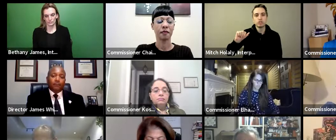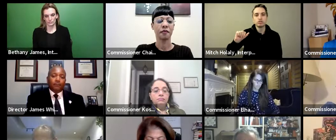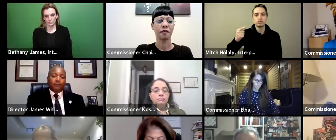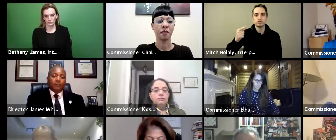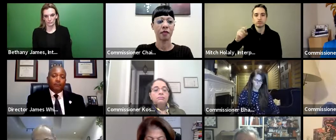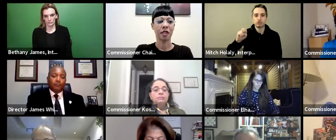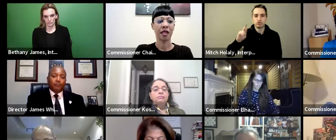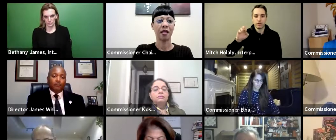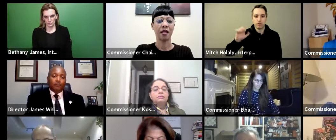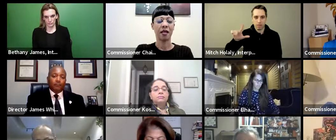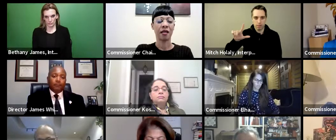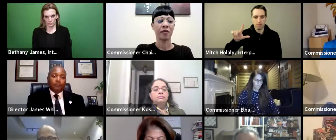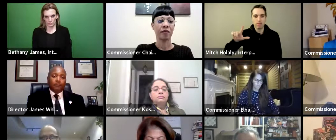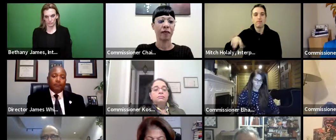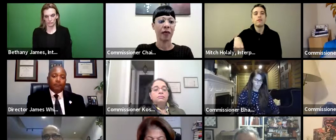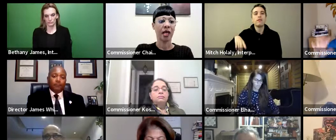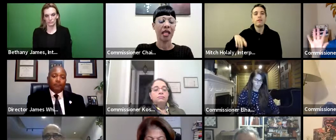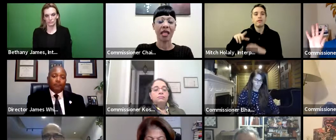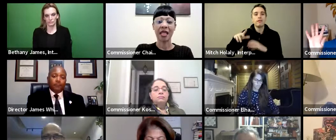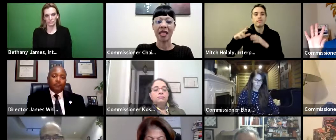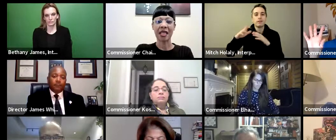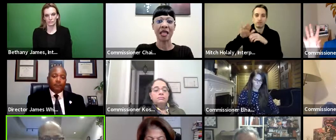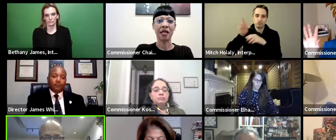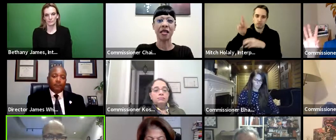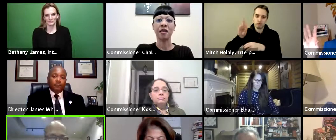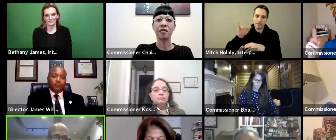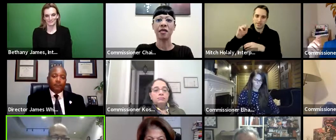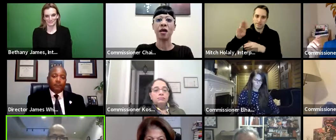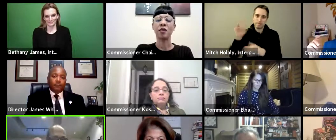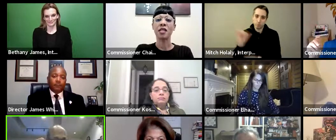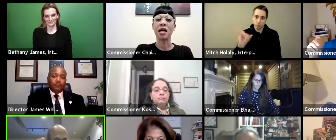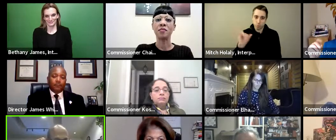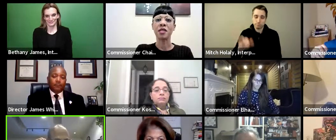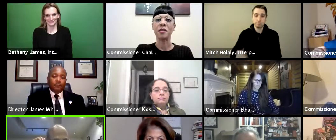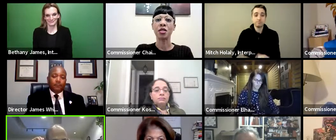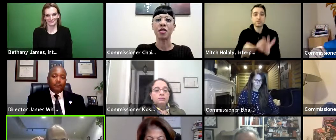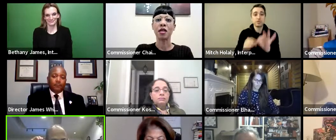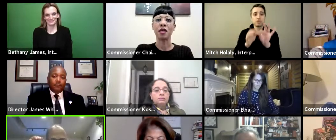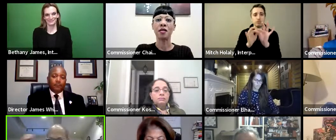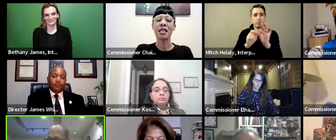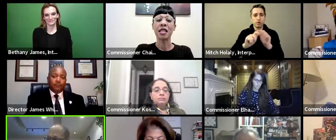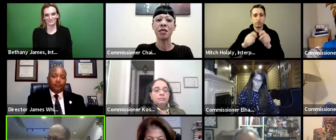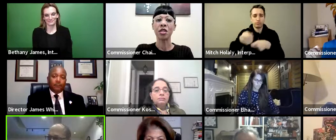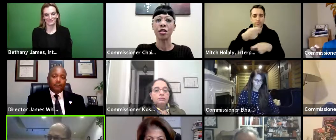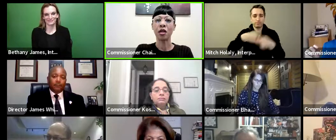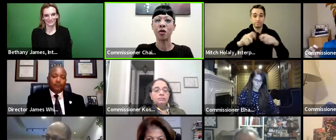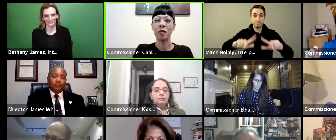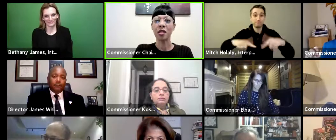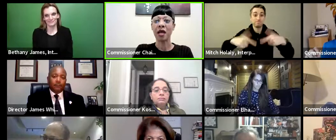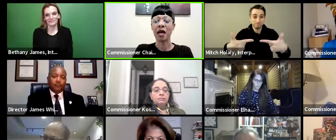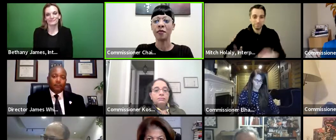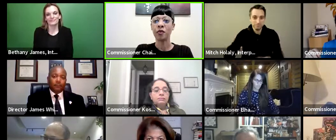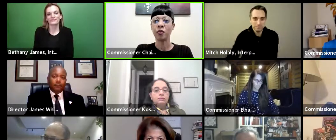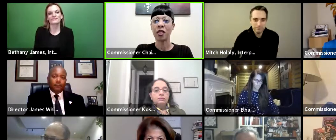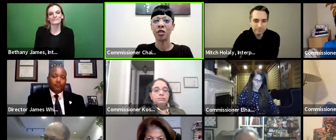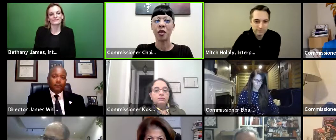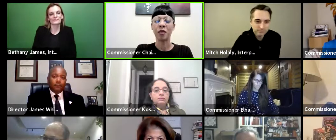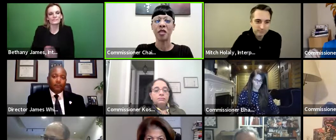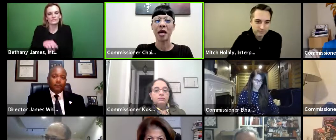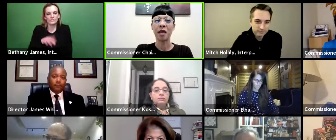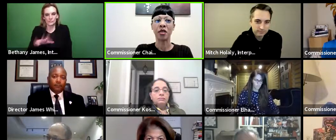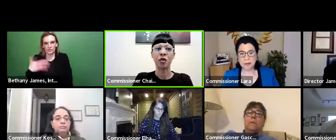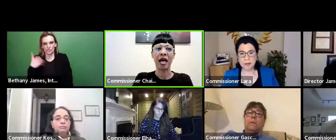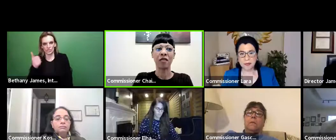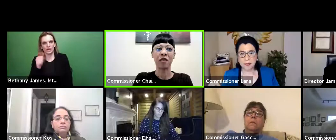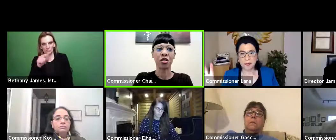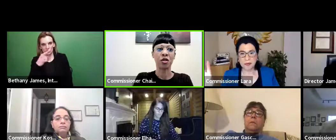Advisory Council. Thank you, Commissioner. I'd like to respond if the chair would allow me to. Commissioner Combs, we'll let you go on and